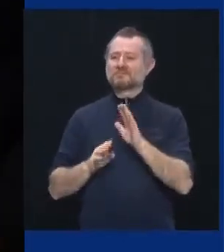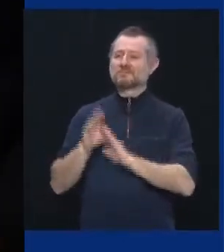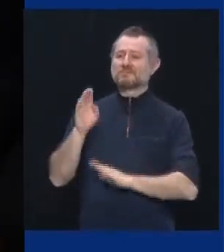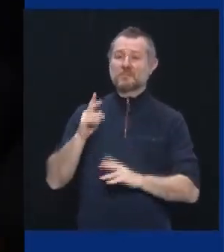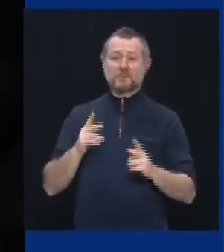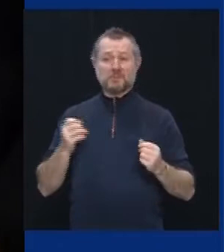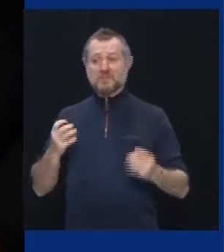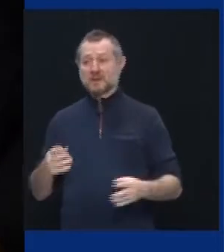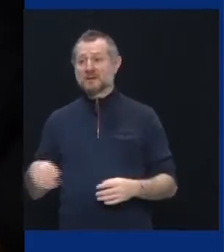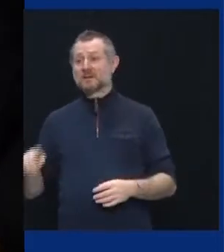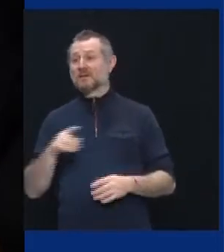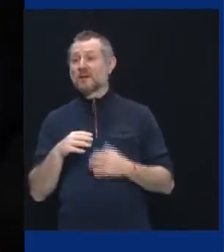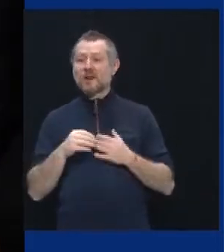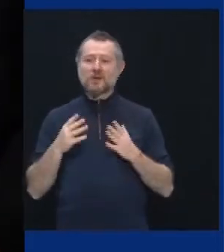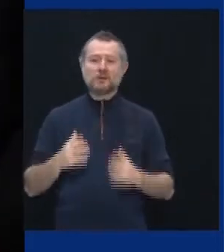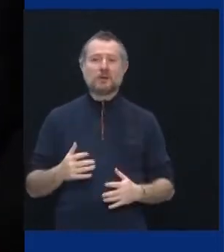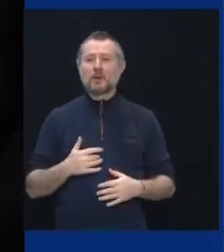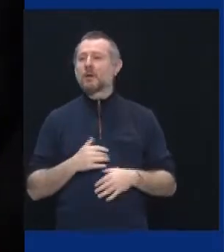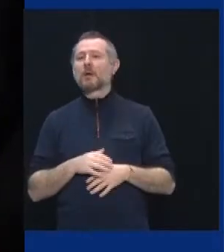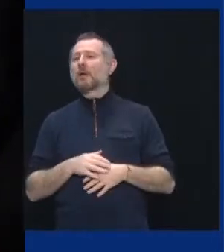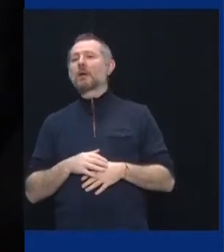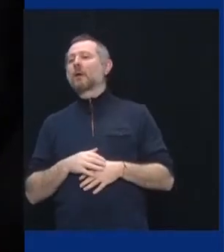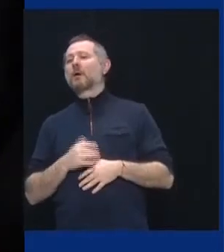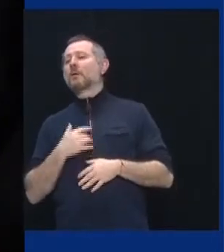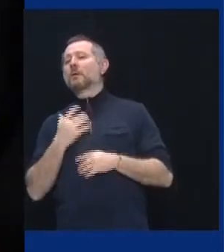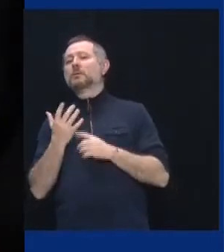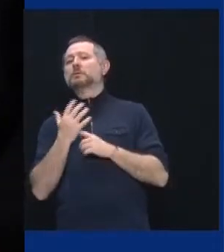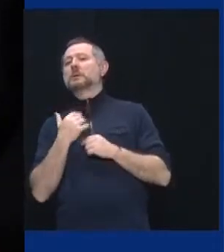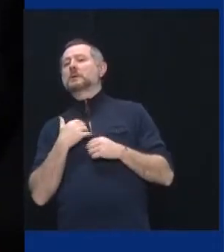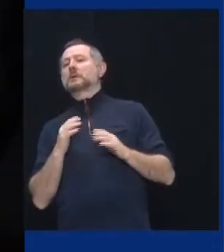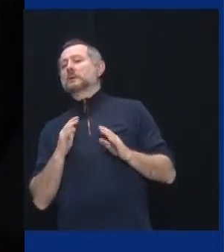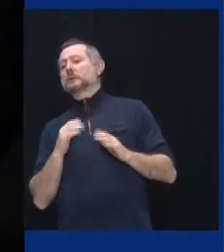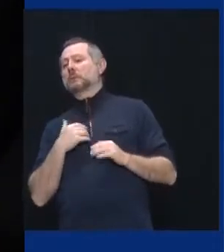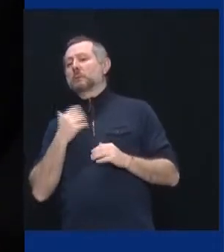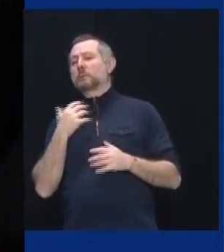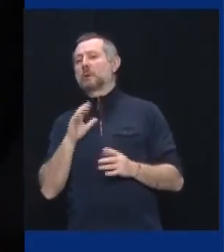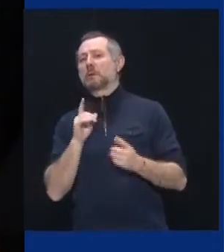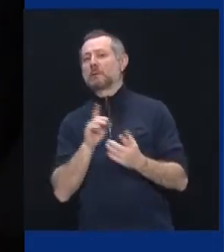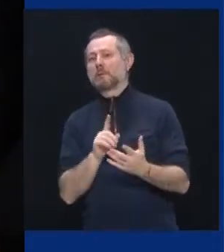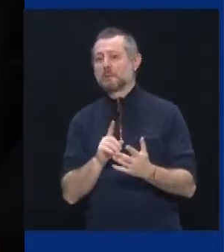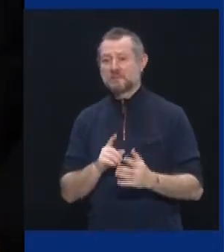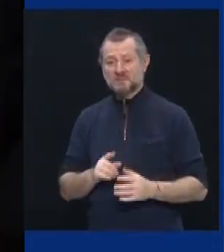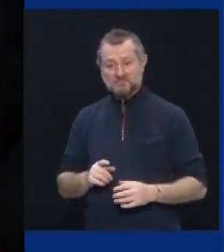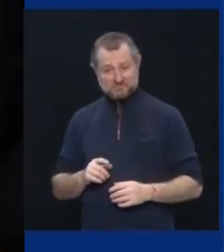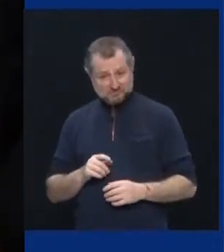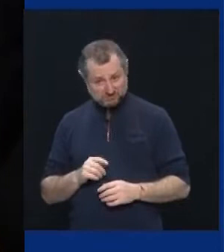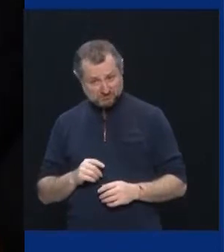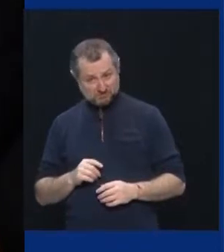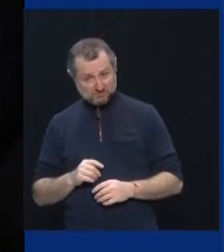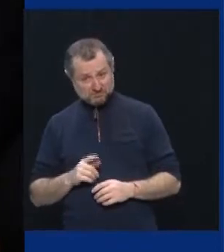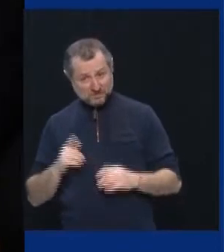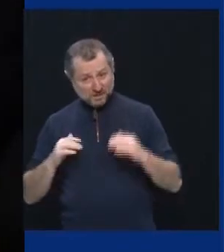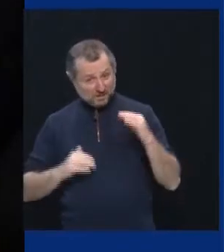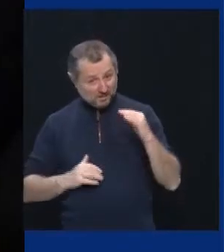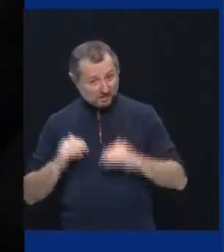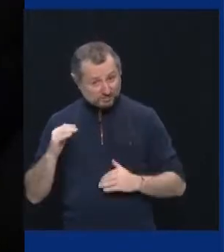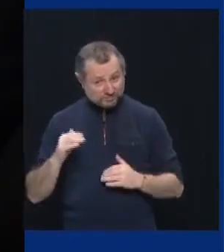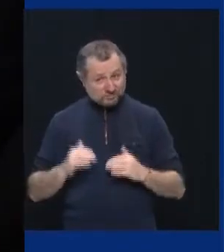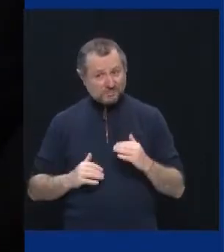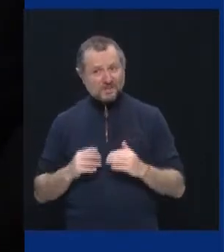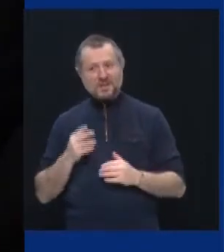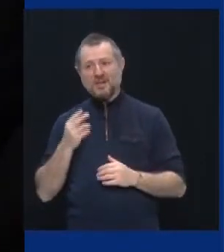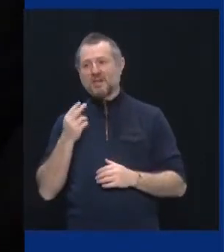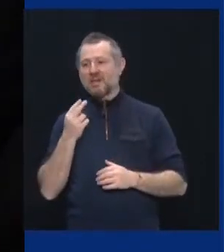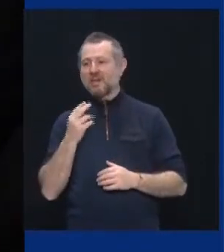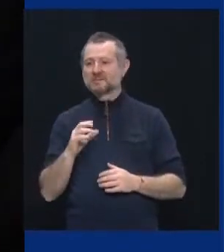pressure or shied away from addressing the injustices COVID exposed in our health care